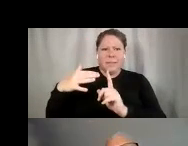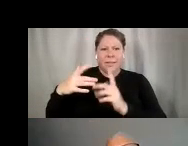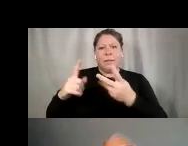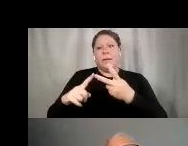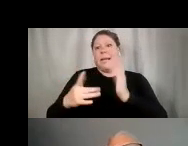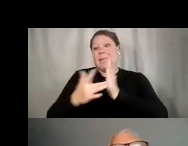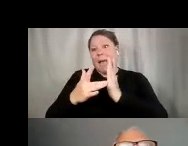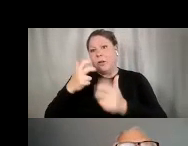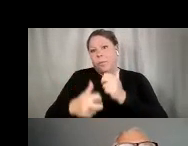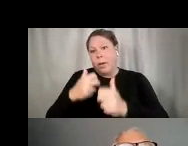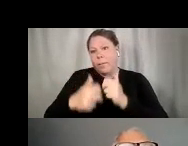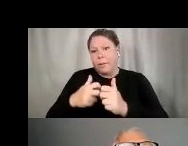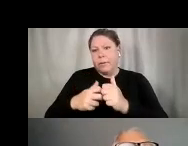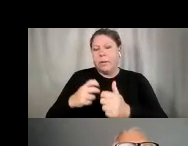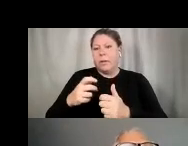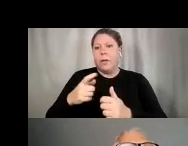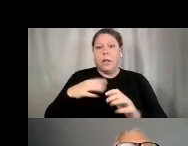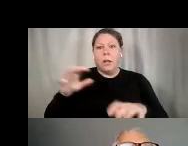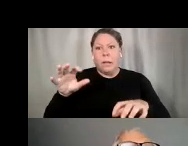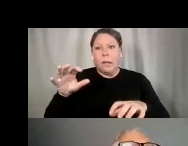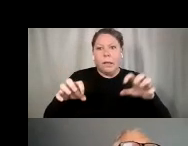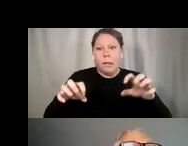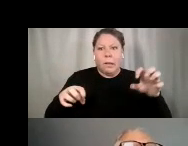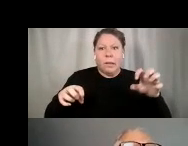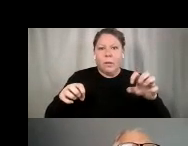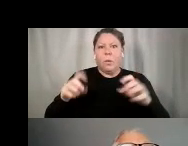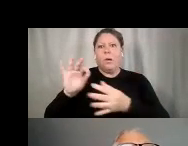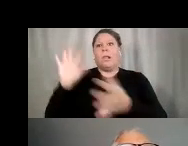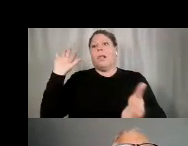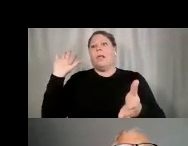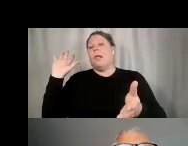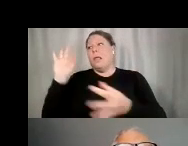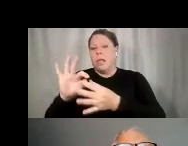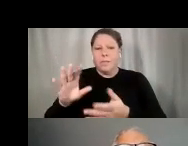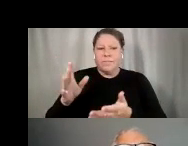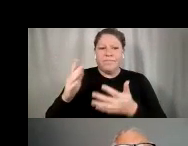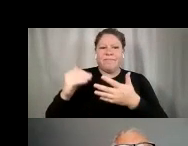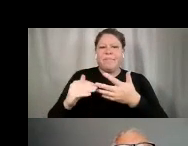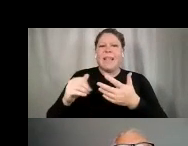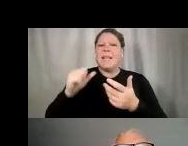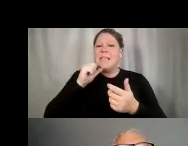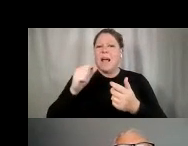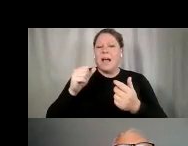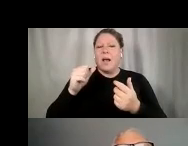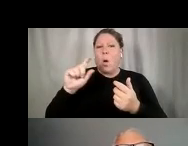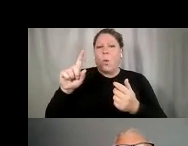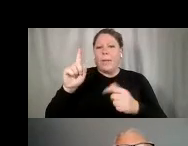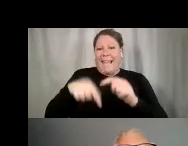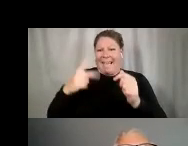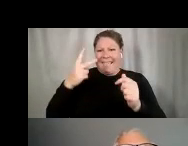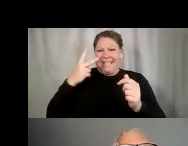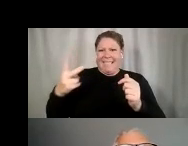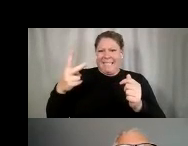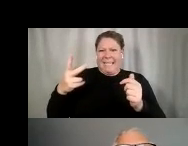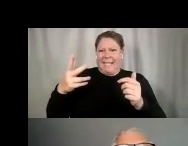people get knocked off. And really, there's a lack of nonverbal cues. We can't see a lot of